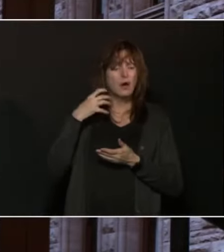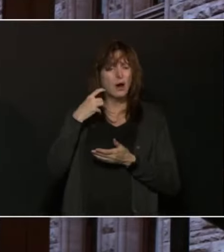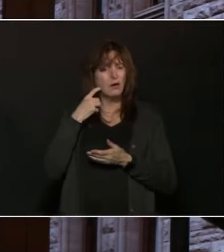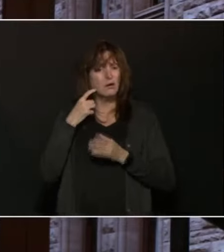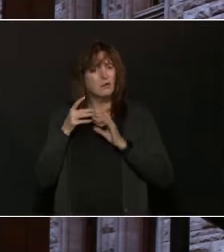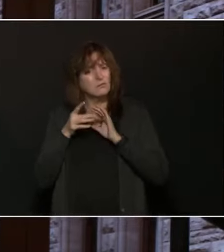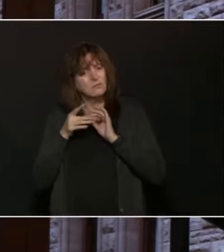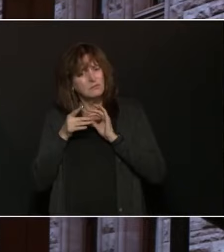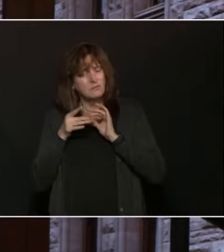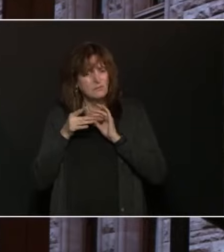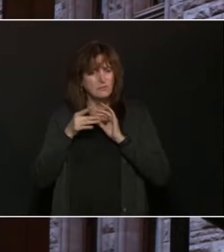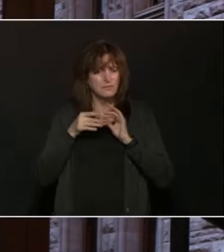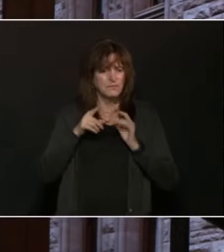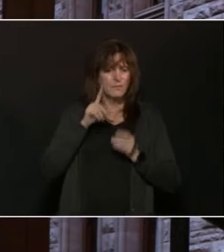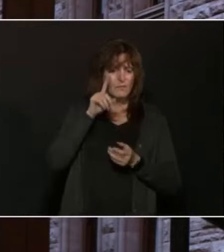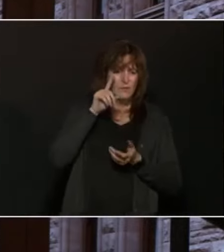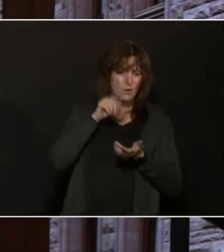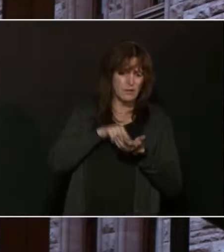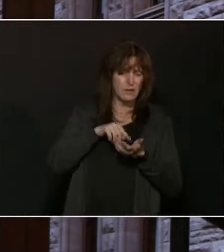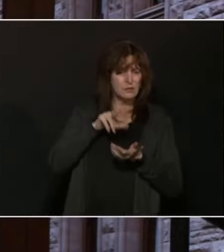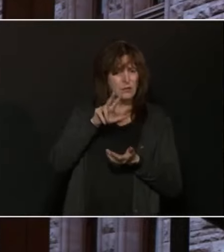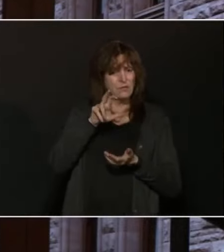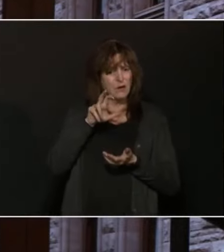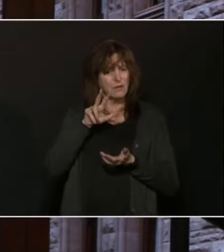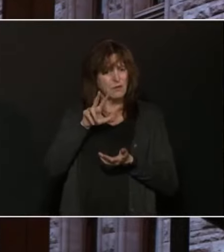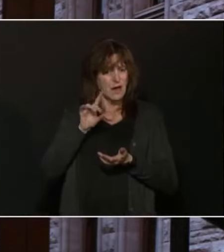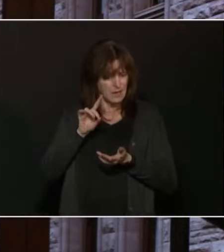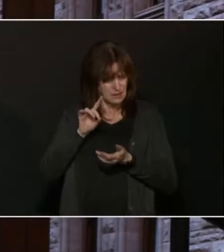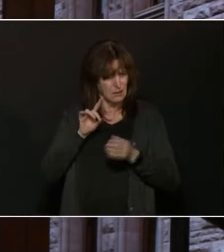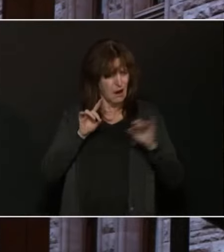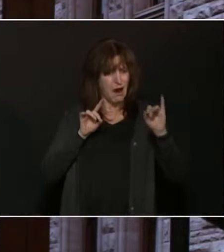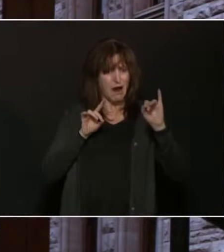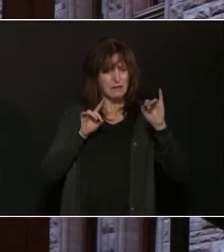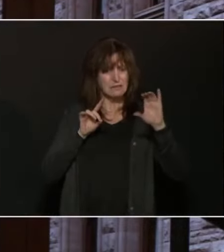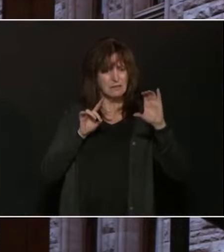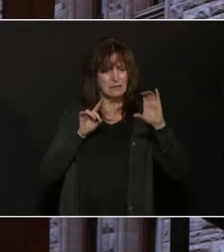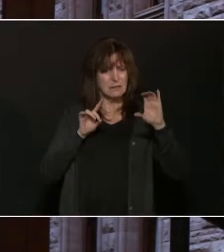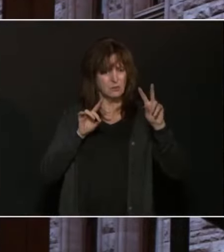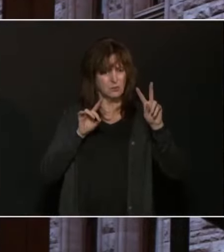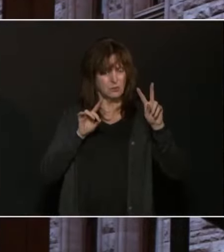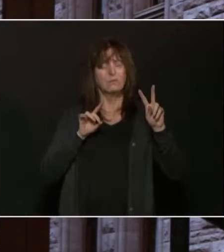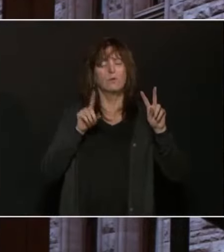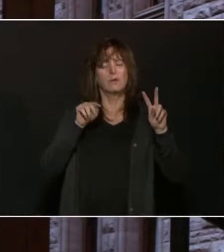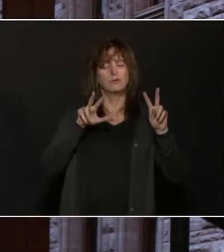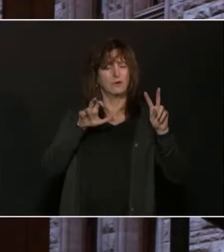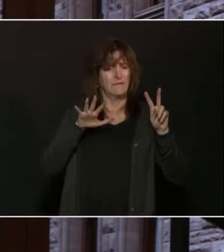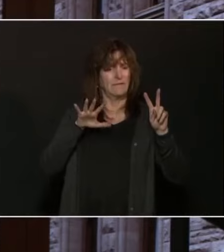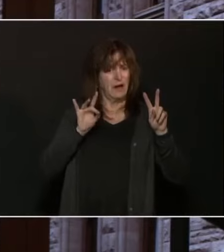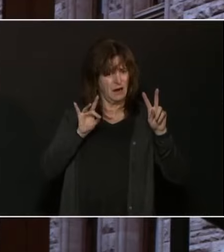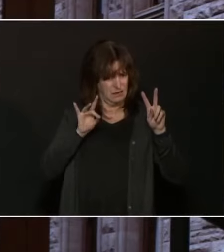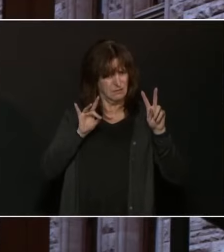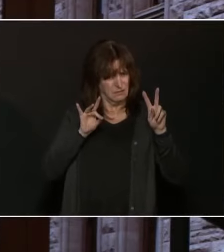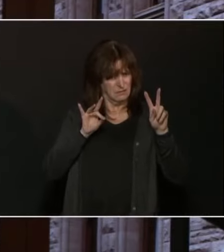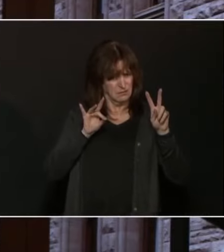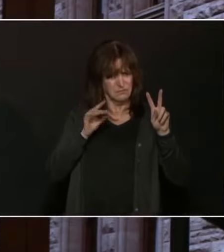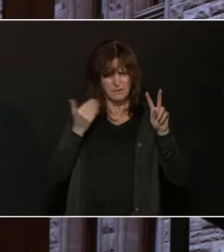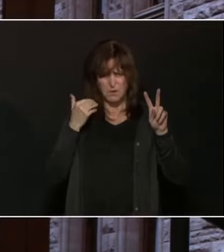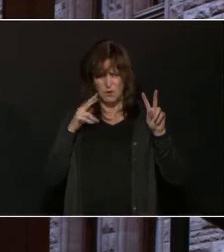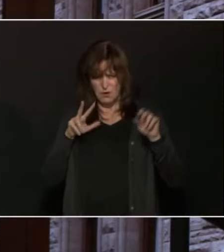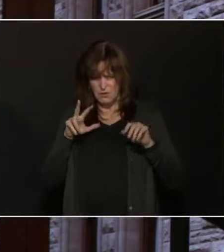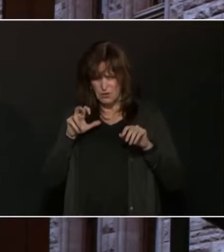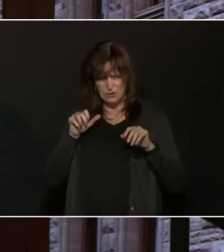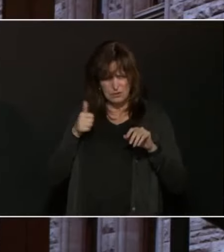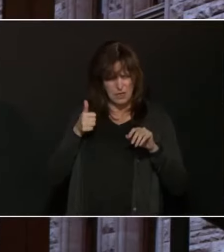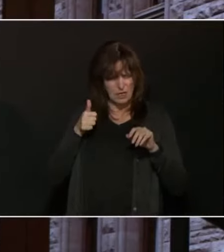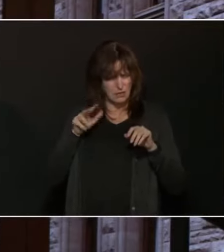hospital, and our ICU number down 358, where it was up in the up 310, 314 level a week ago.